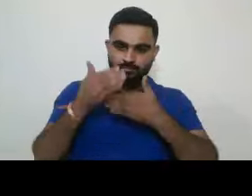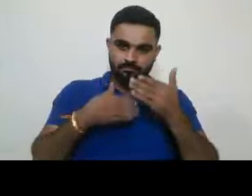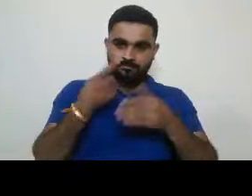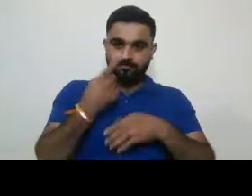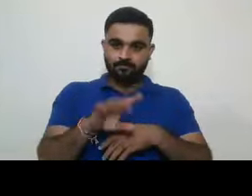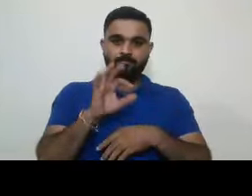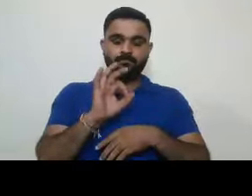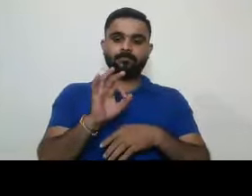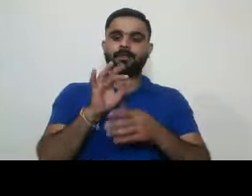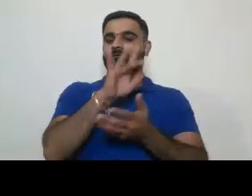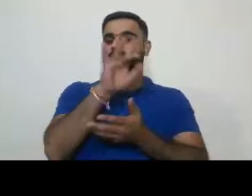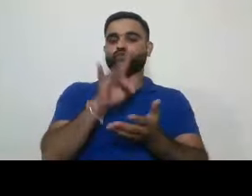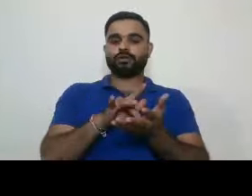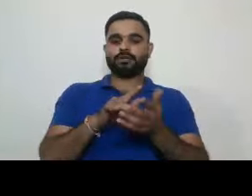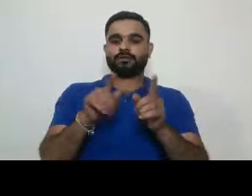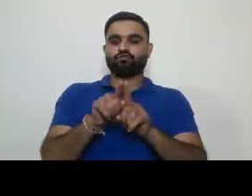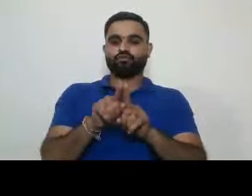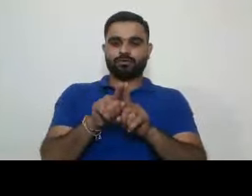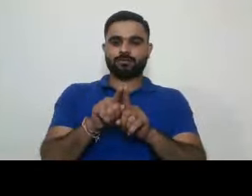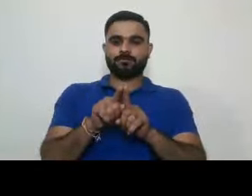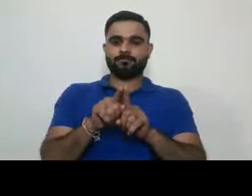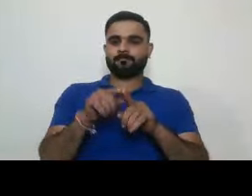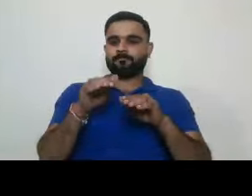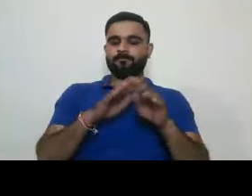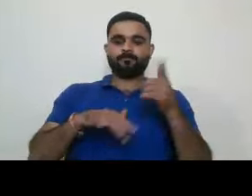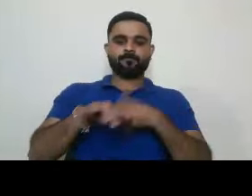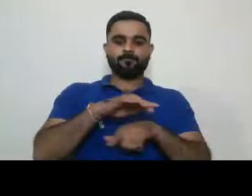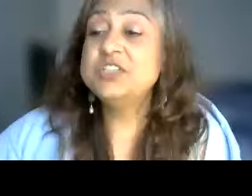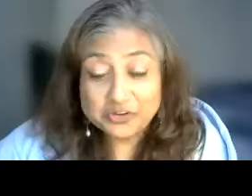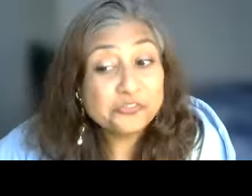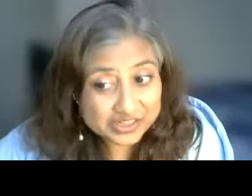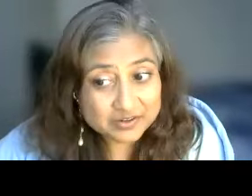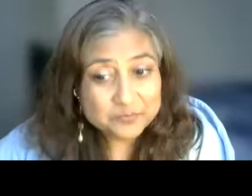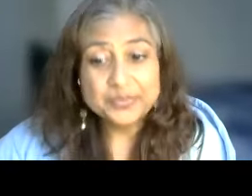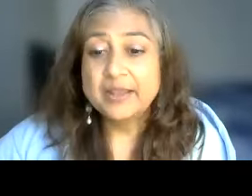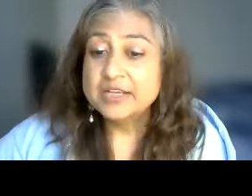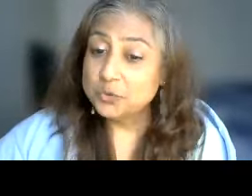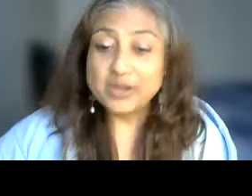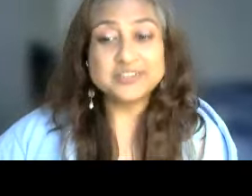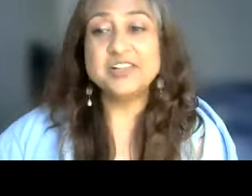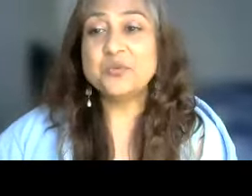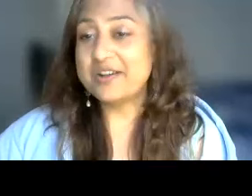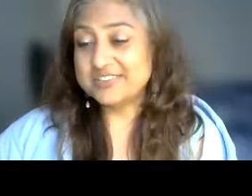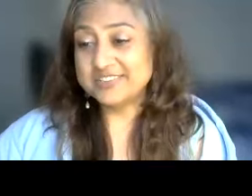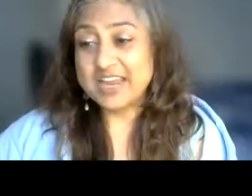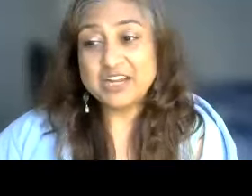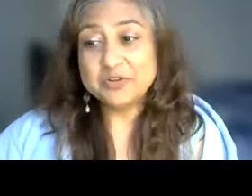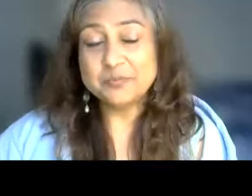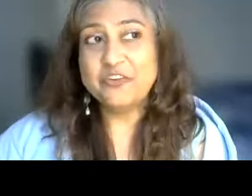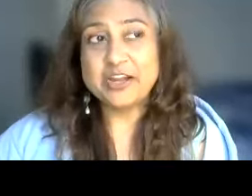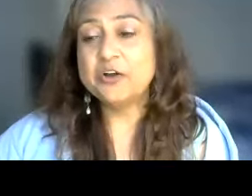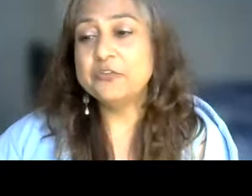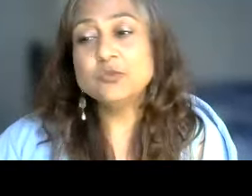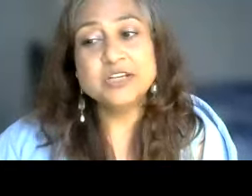where the limitation is. Since it's pre-trained, it's dependent on us for the information we feed. So we are still the masters.